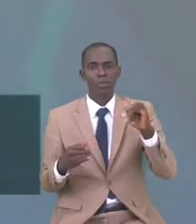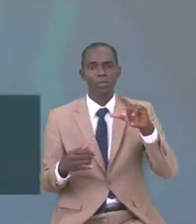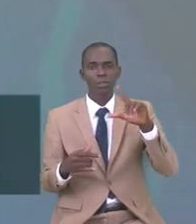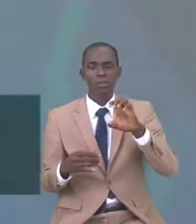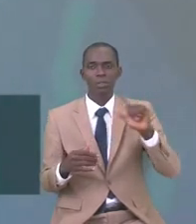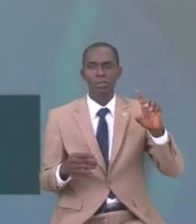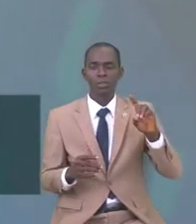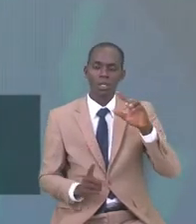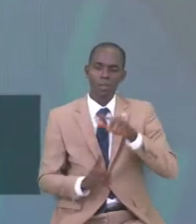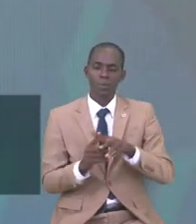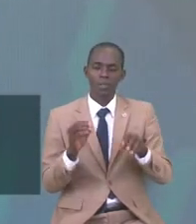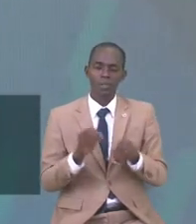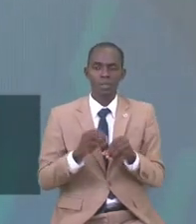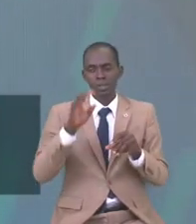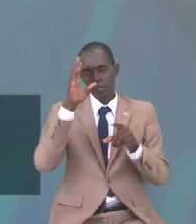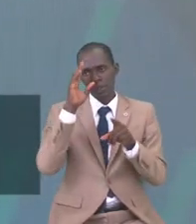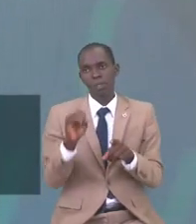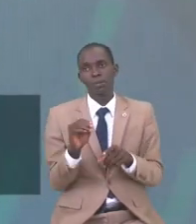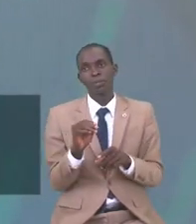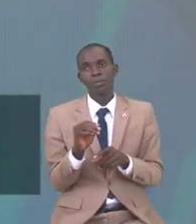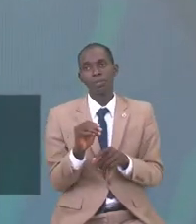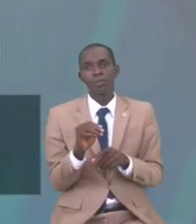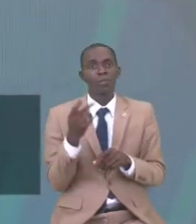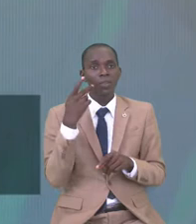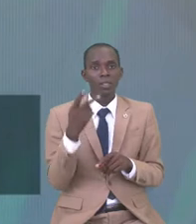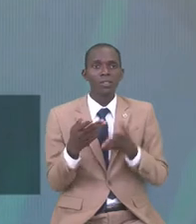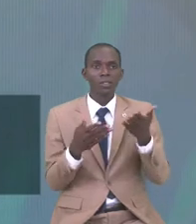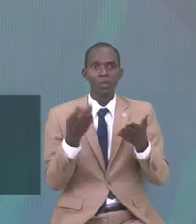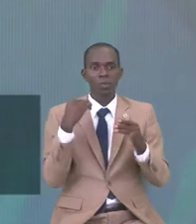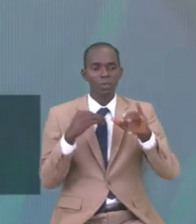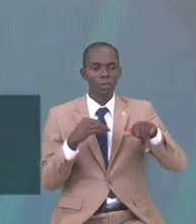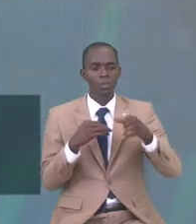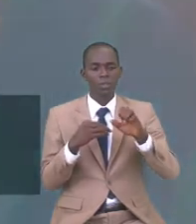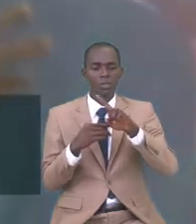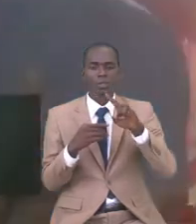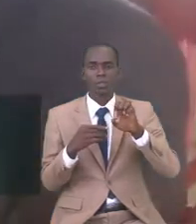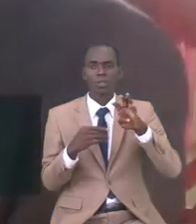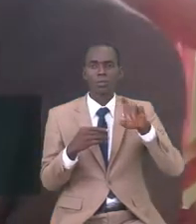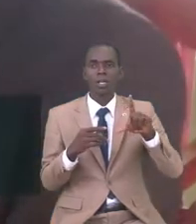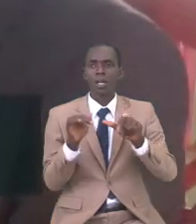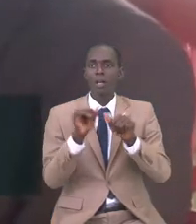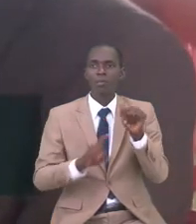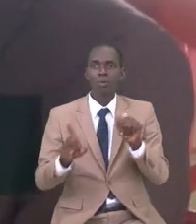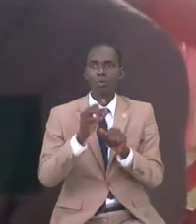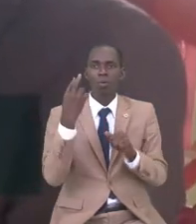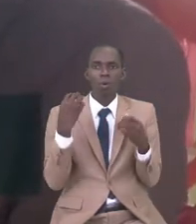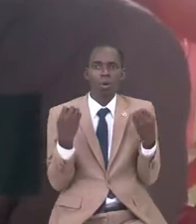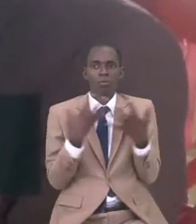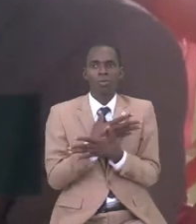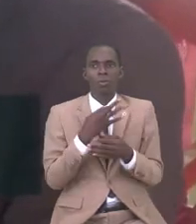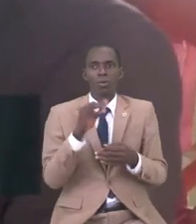was Jezebel. Everybody was afraid of Jezebel. And then there was